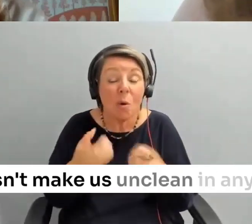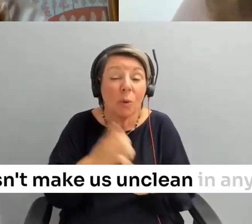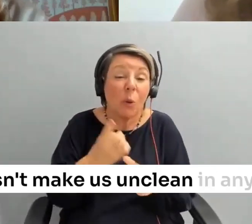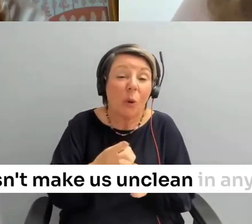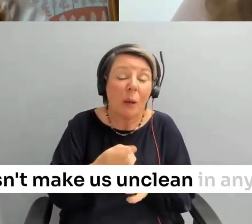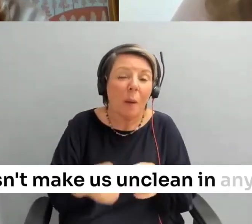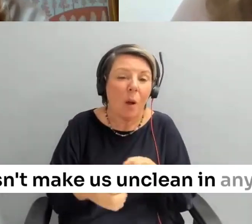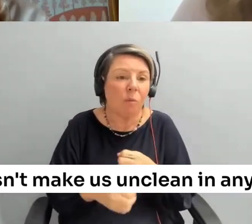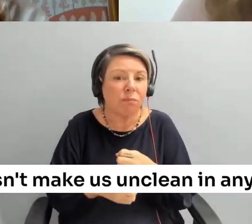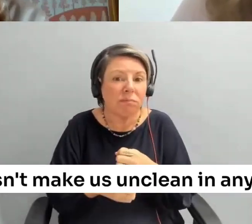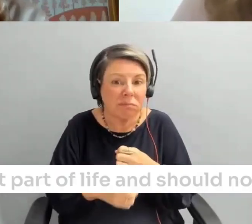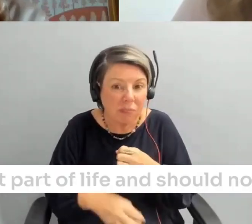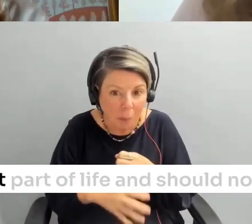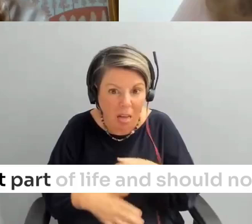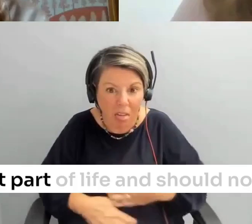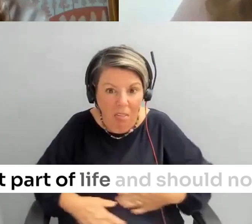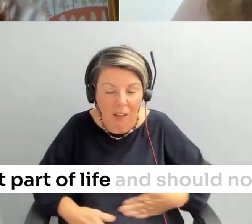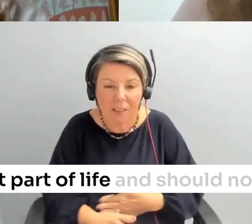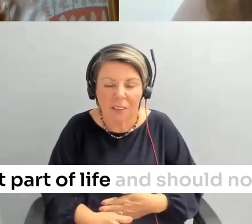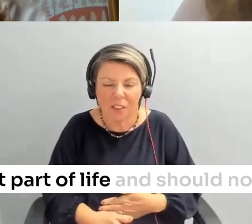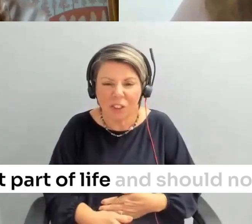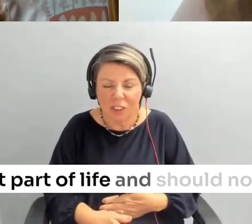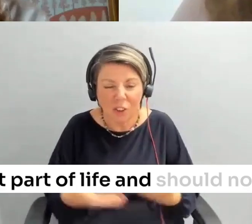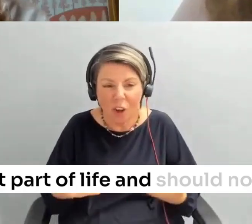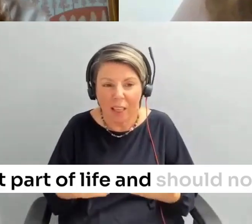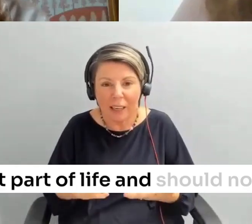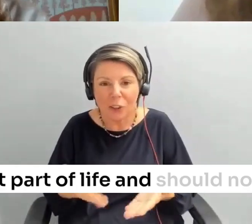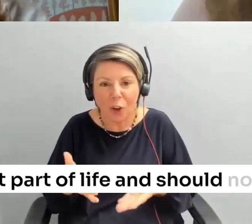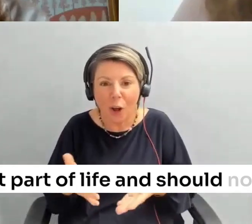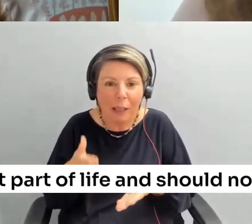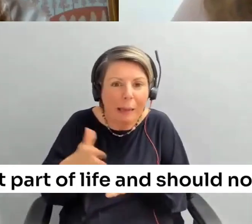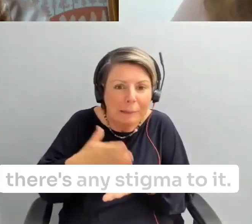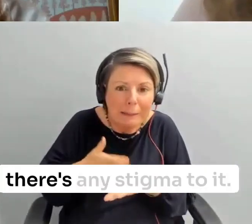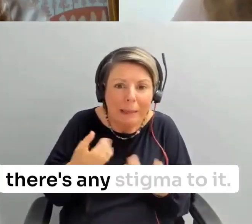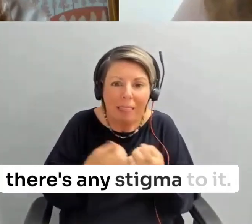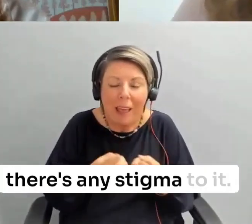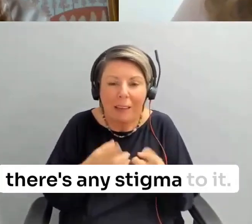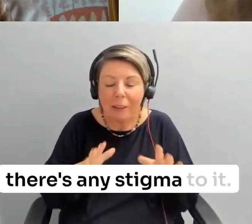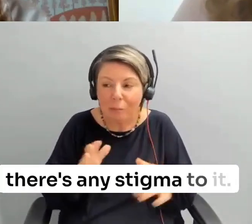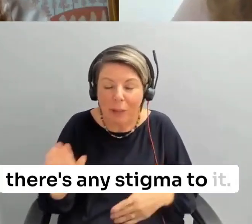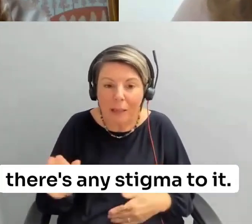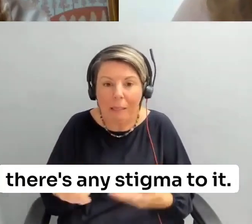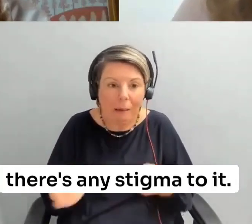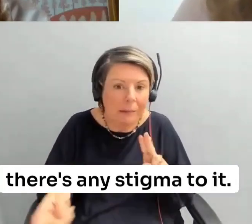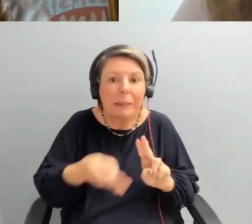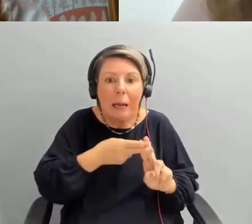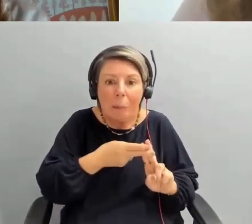us unclean in any way. It's just part of life, and should not feel there's any stigma to